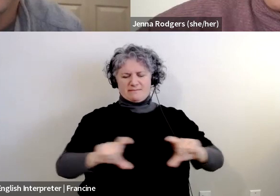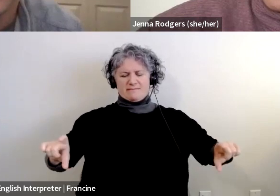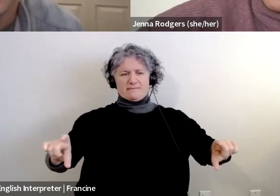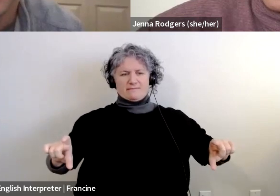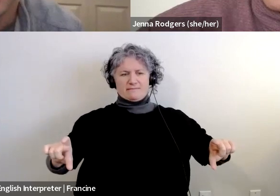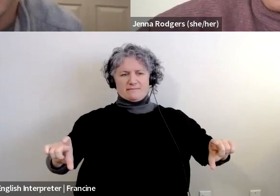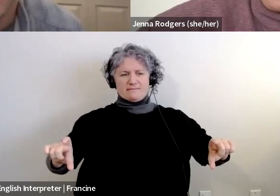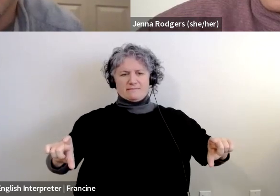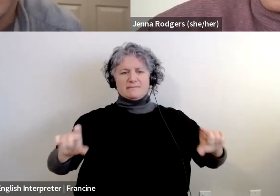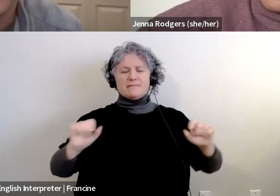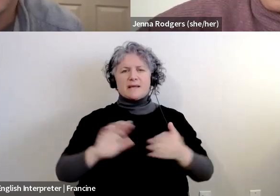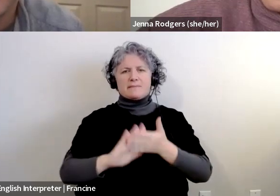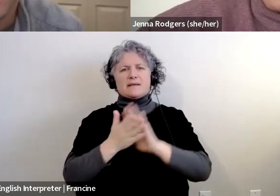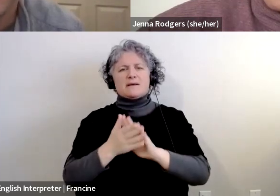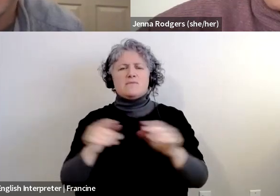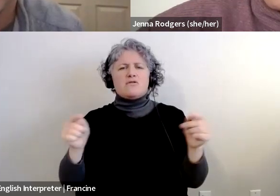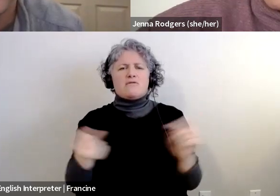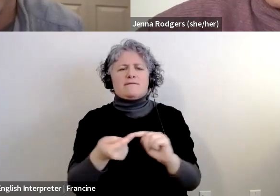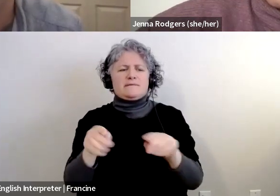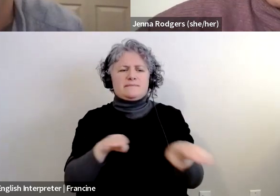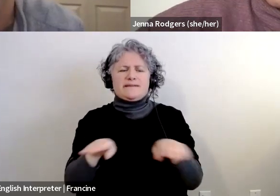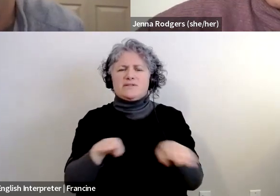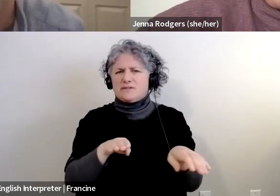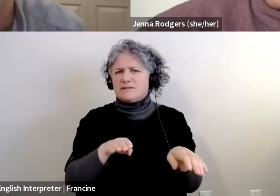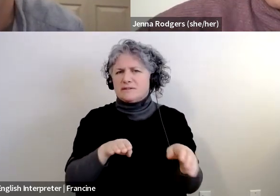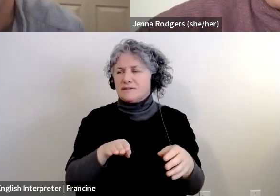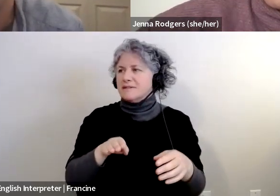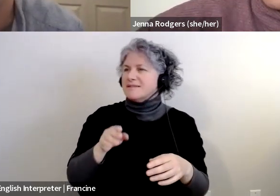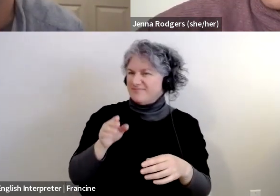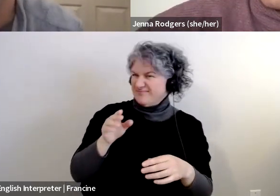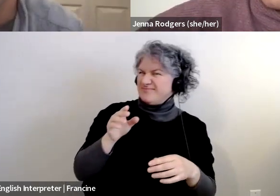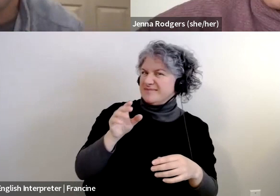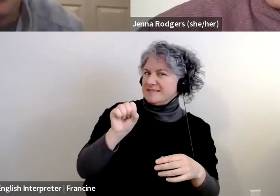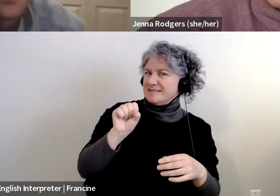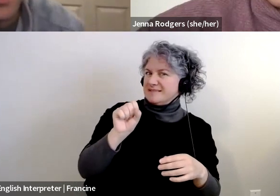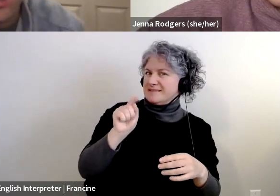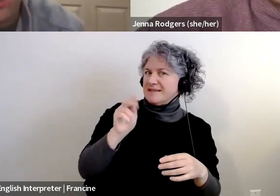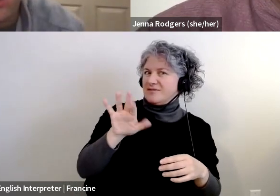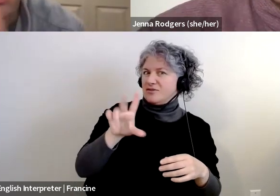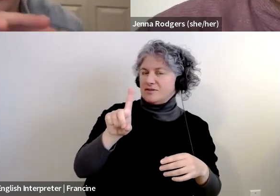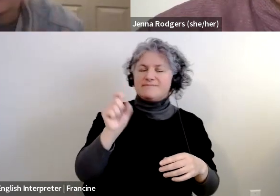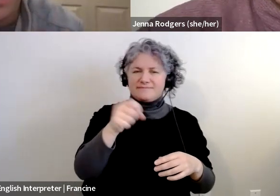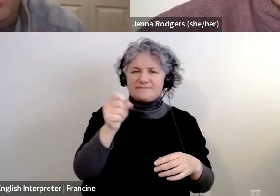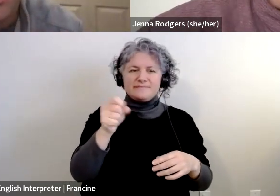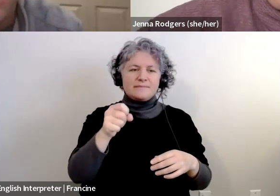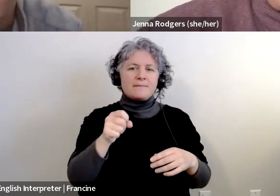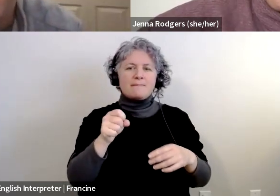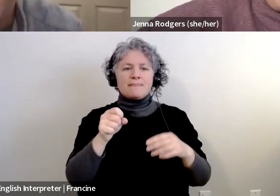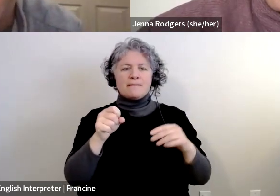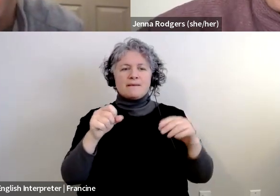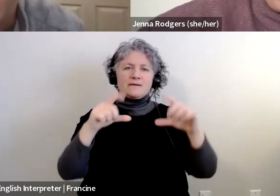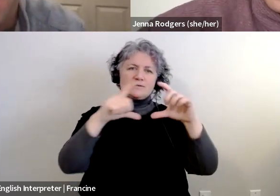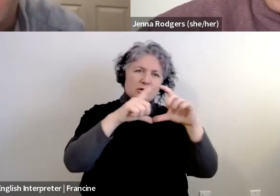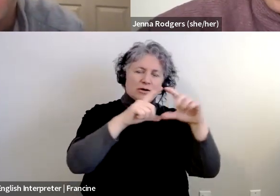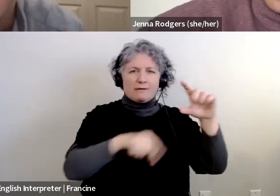Yeah. This is, it's so key. Again, within these, we go from the circle to the triangles. We use all